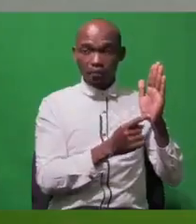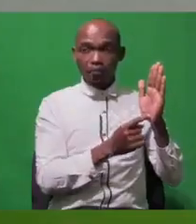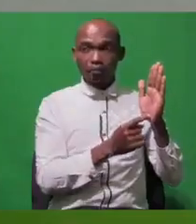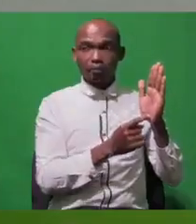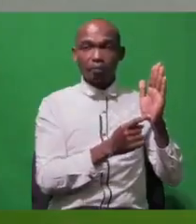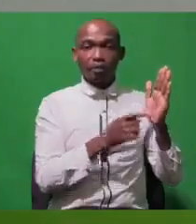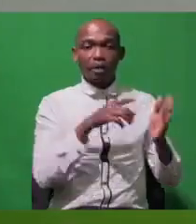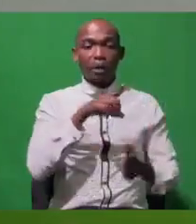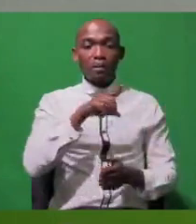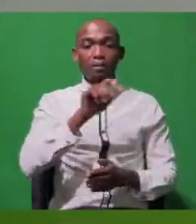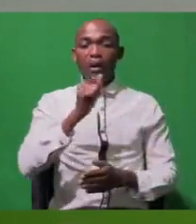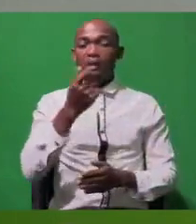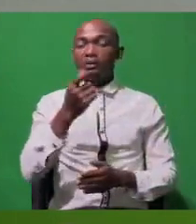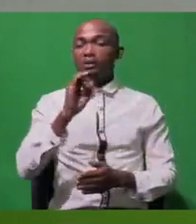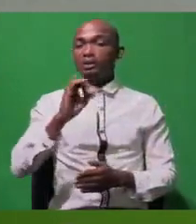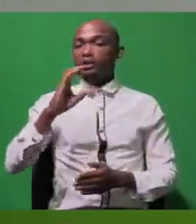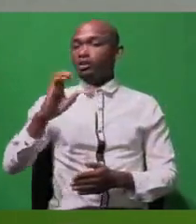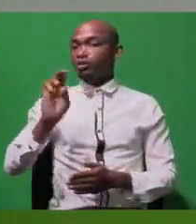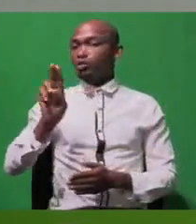particular,